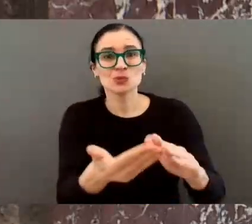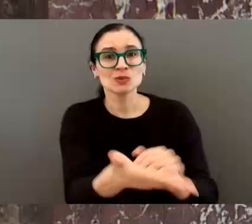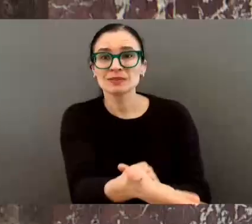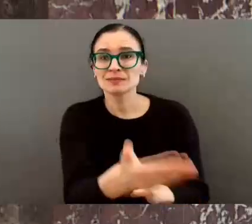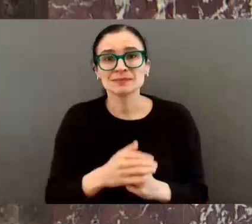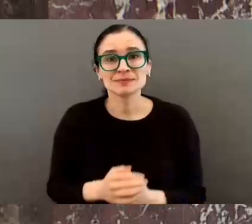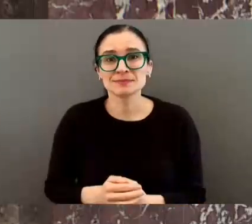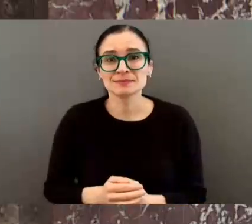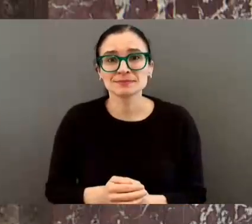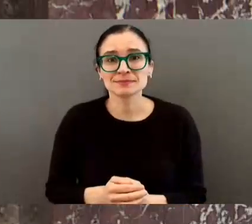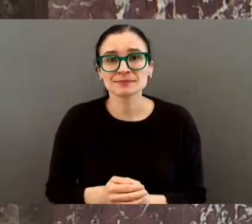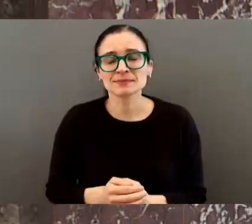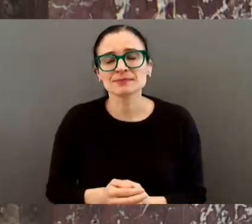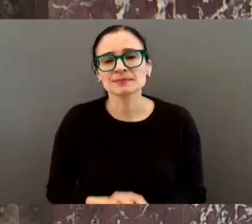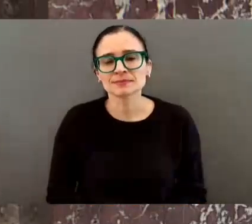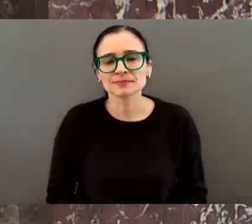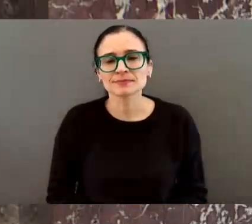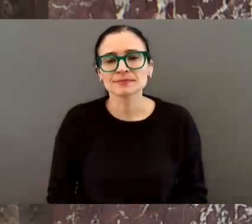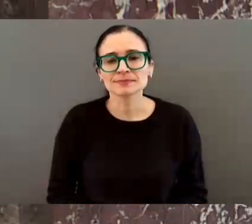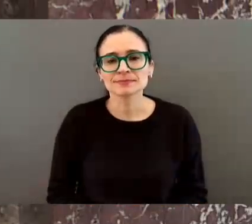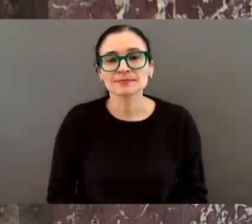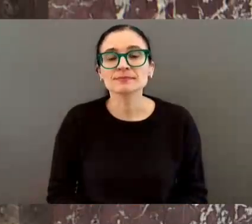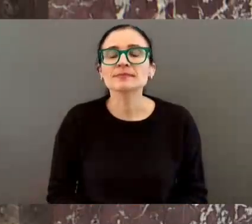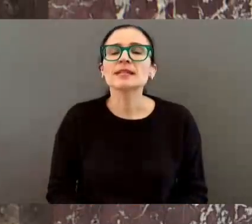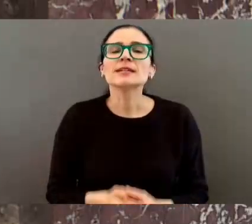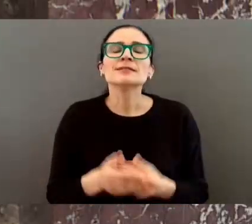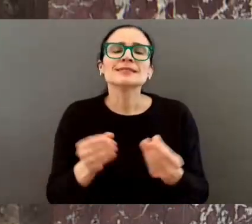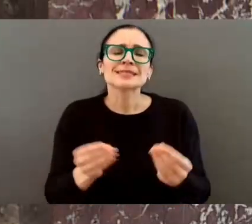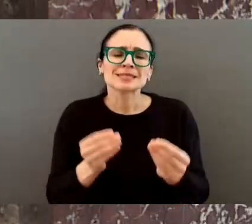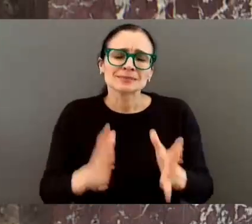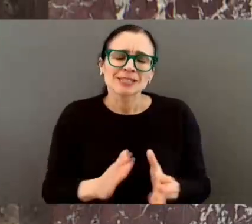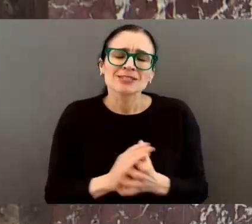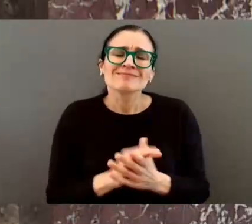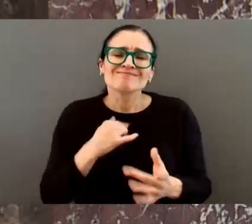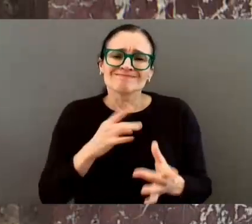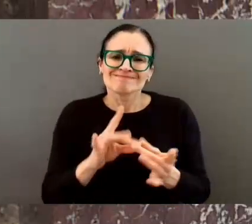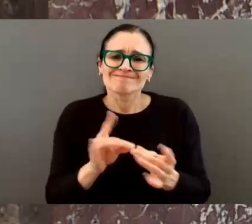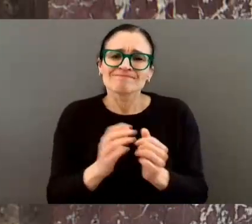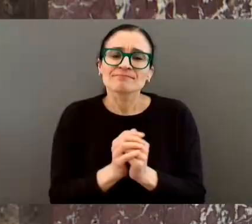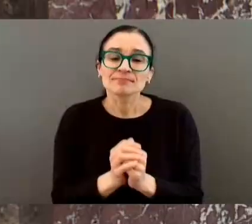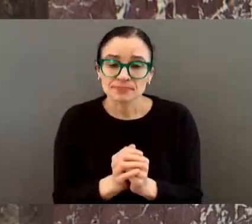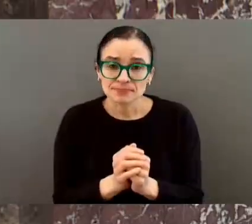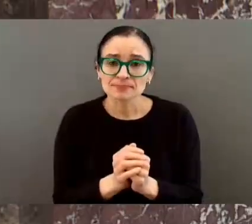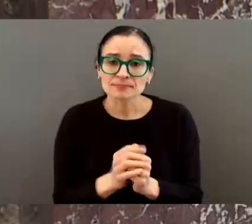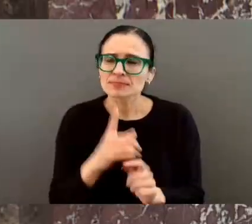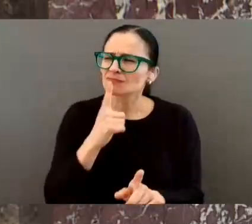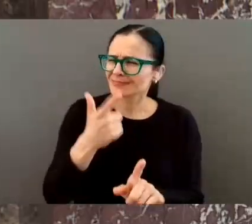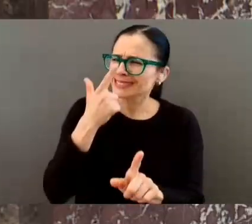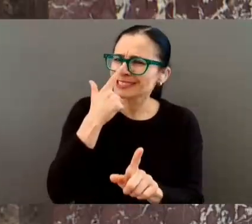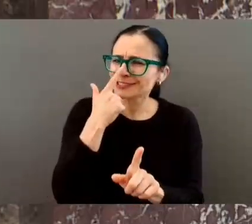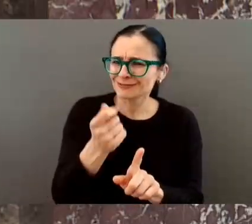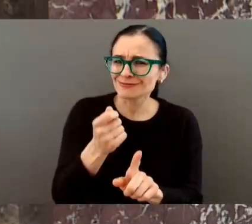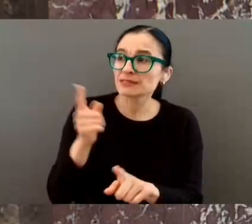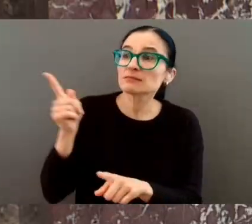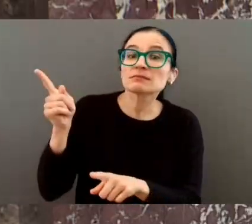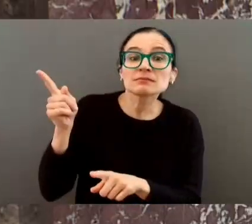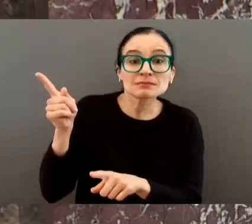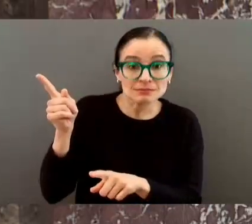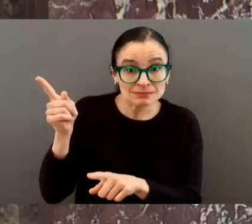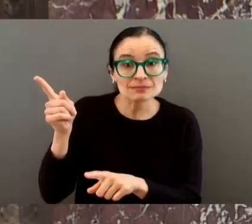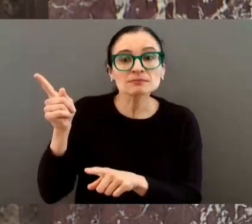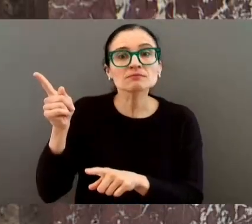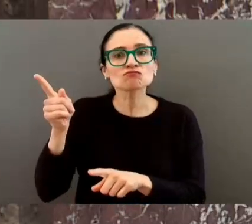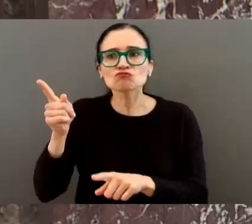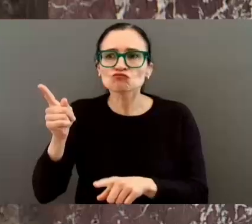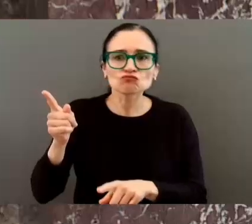Madam Chair, you know, it's interesting. Shortly after the Premier strong-armed his way into the Premier's chair through that sham of a leadership race the